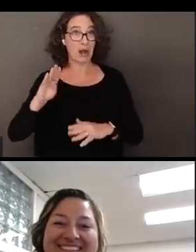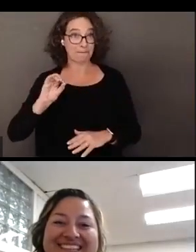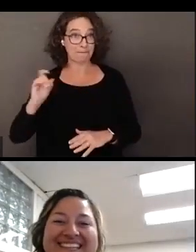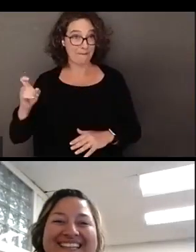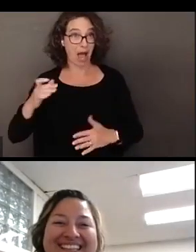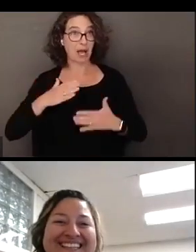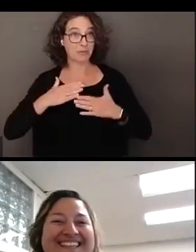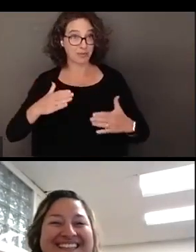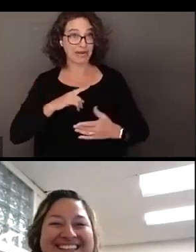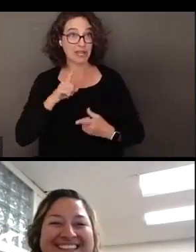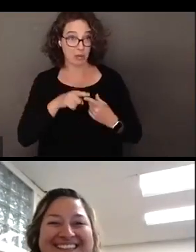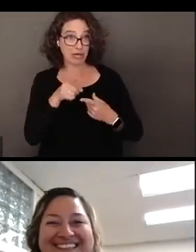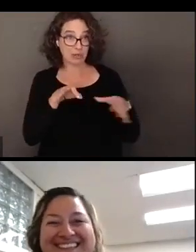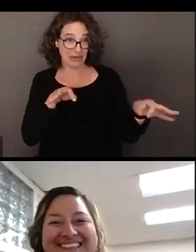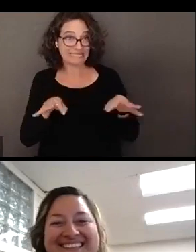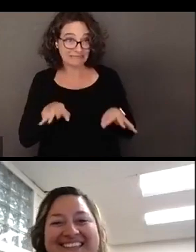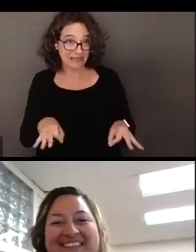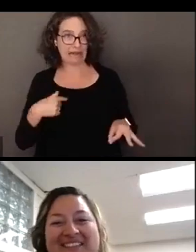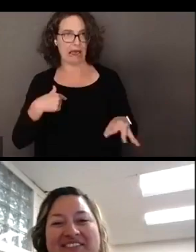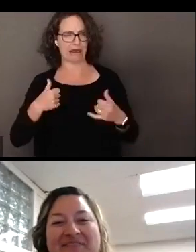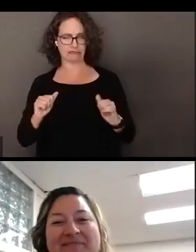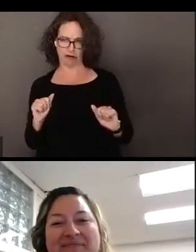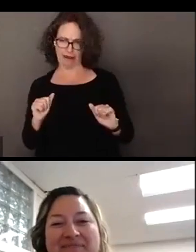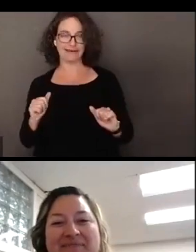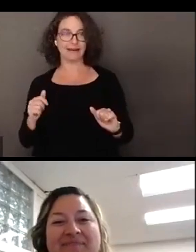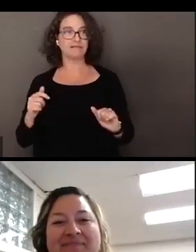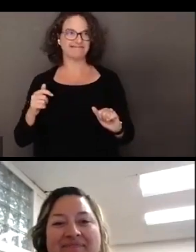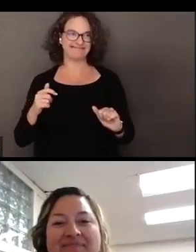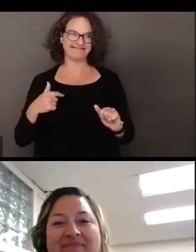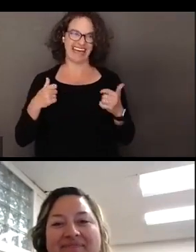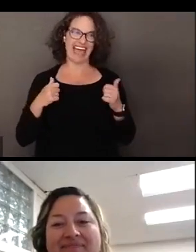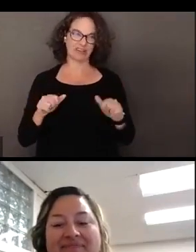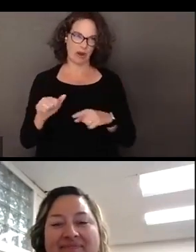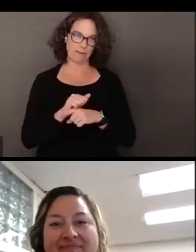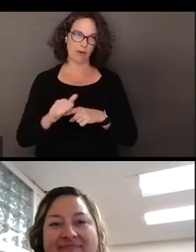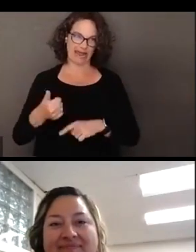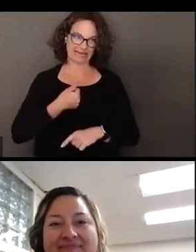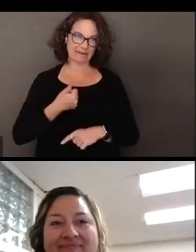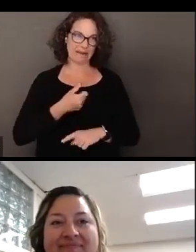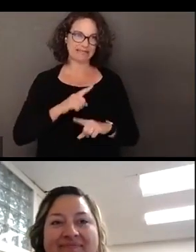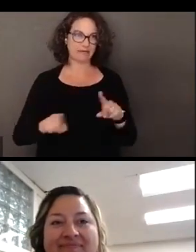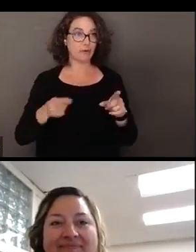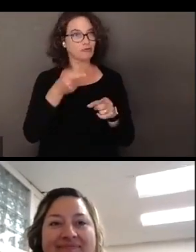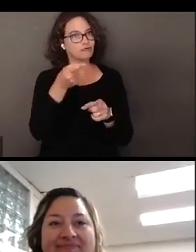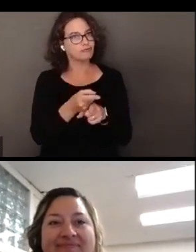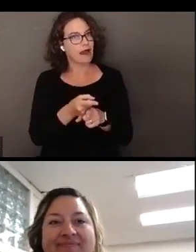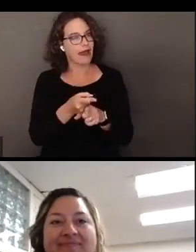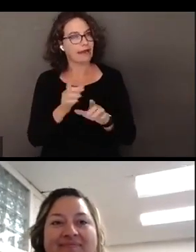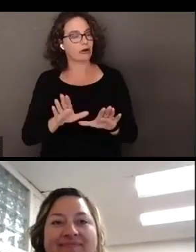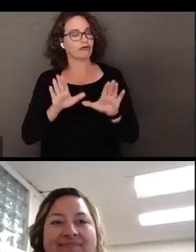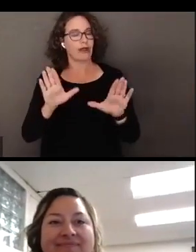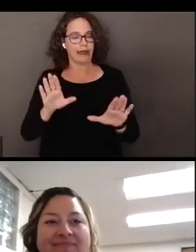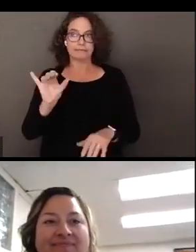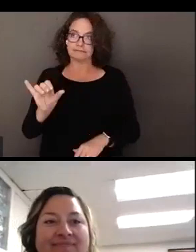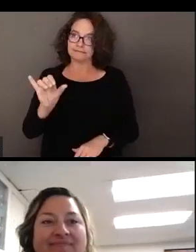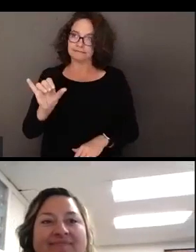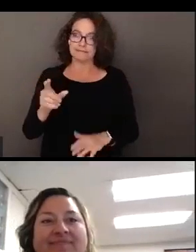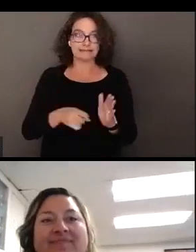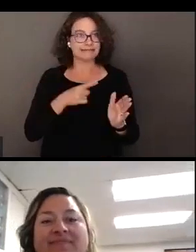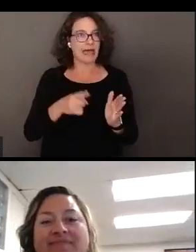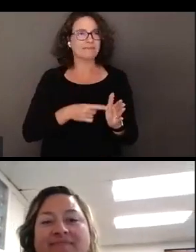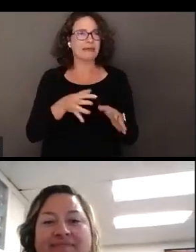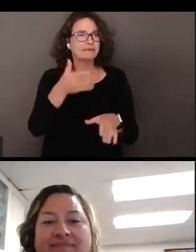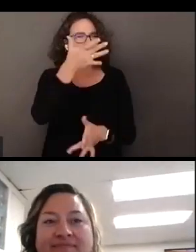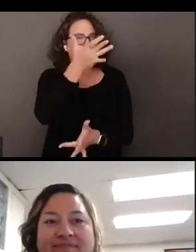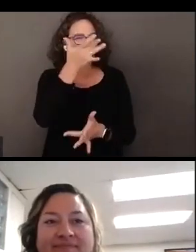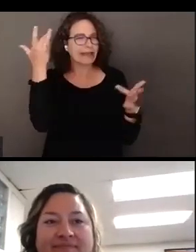So, you know, and I try to practice that myself, but you're right. This is a great reminder that, you know, sometimes you just forget about the simple